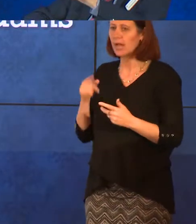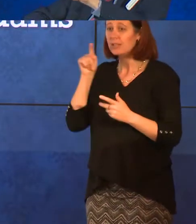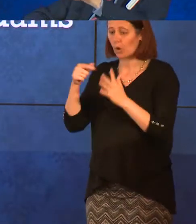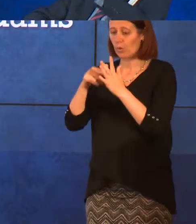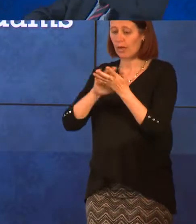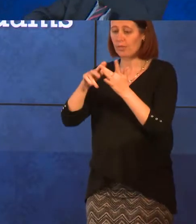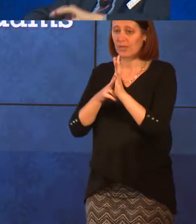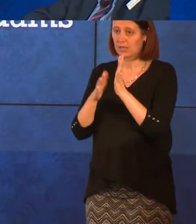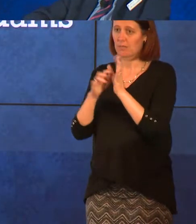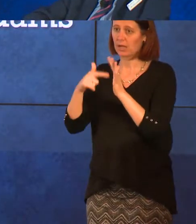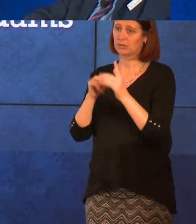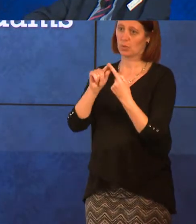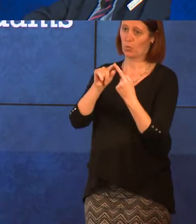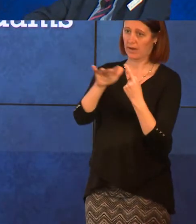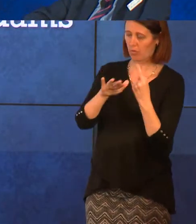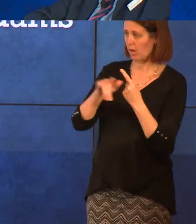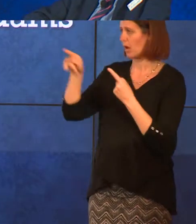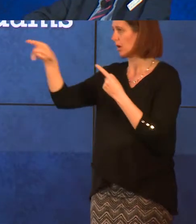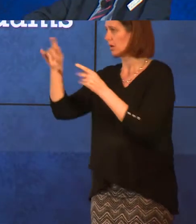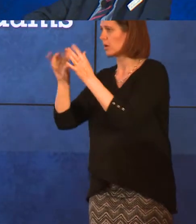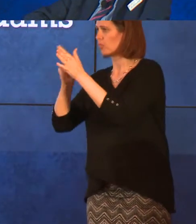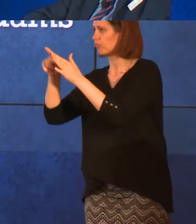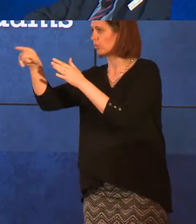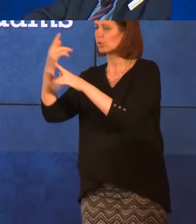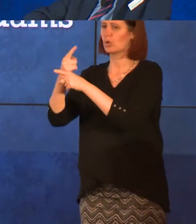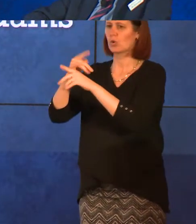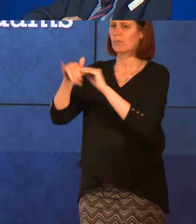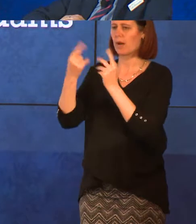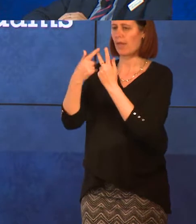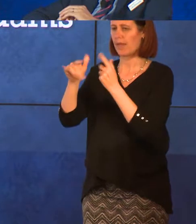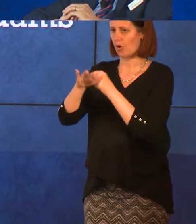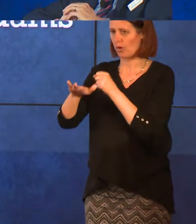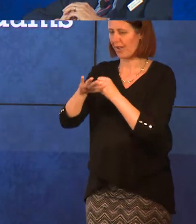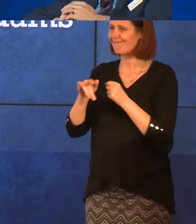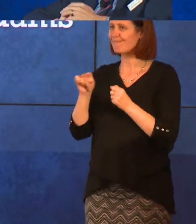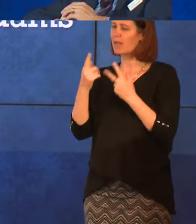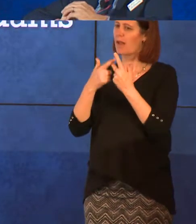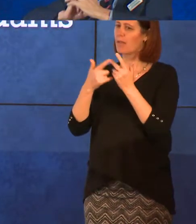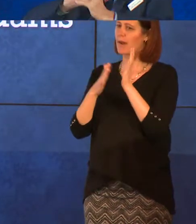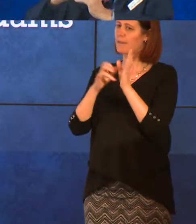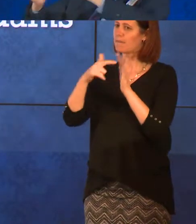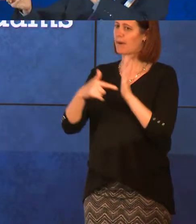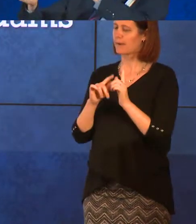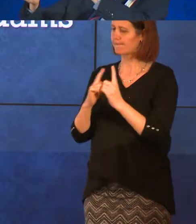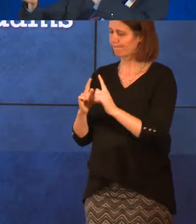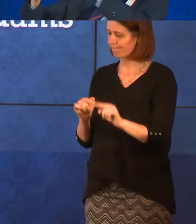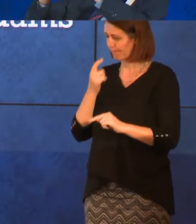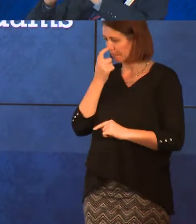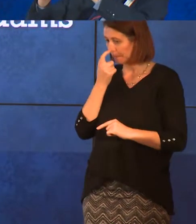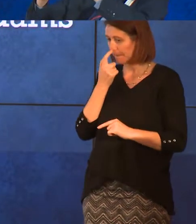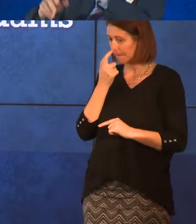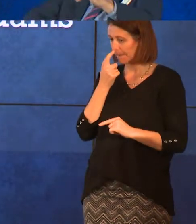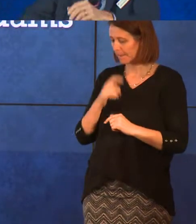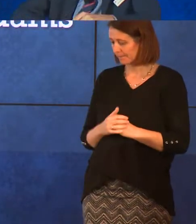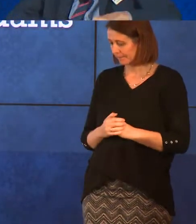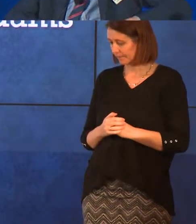market's one area. Bruce touched on the other area I'll talk about, which is another kind of market mechanism, which is the bizarre thing called the service agreement.